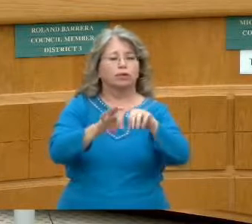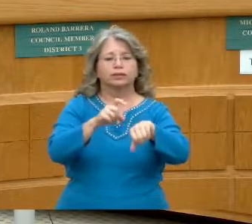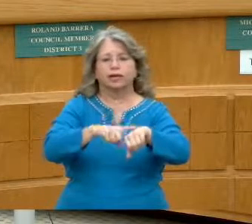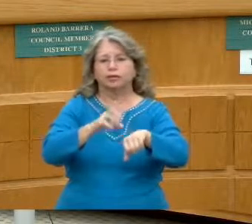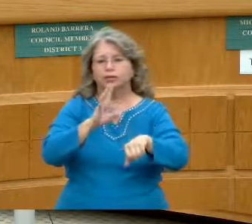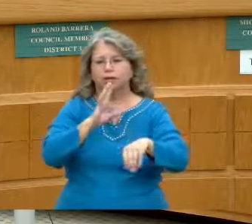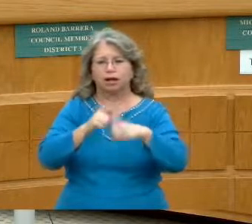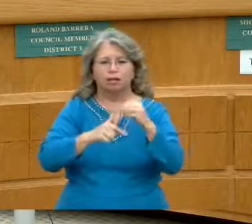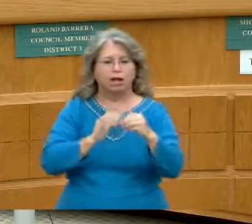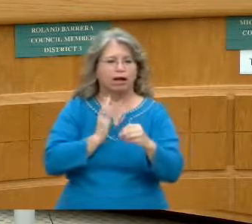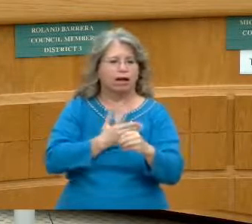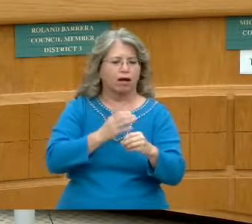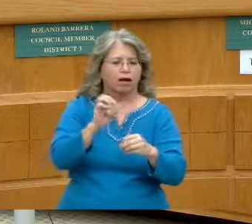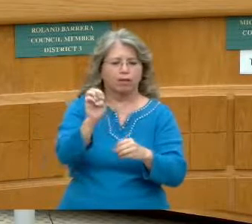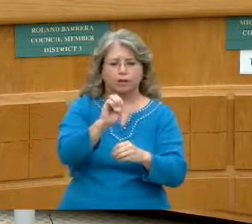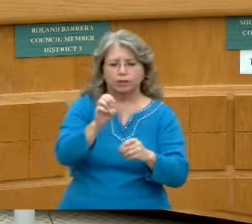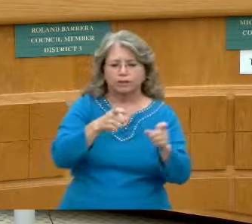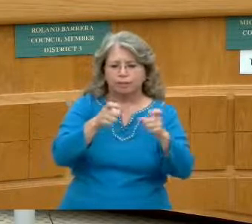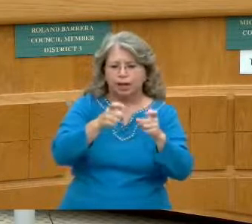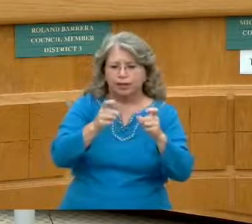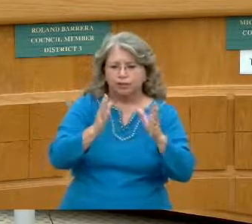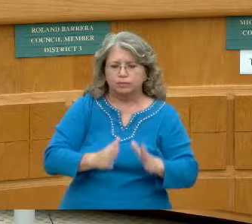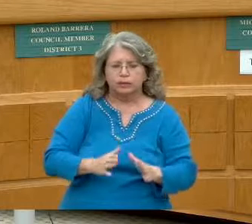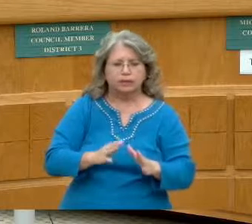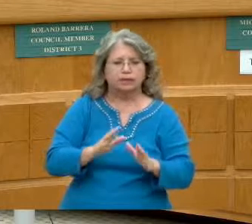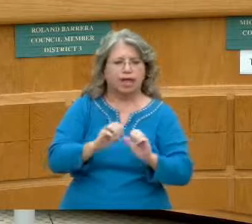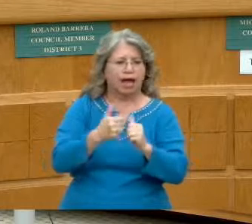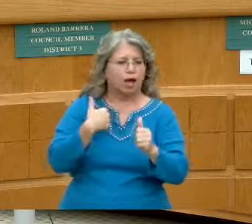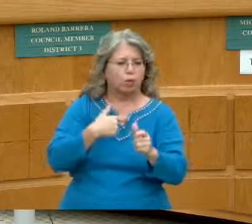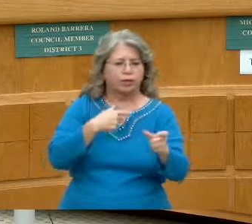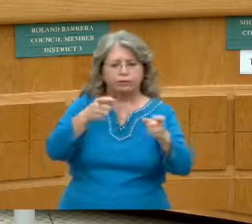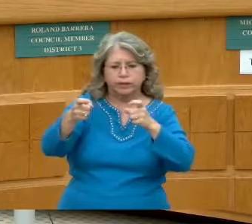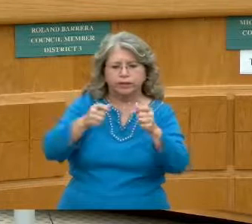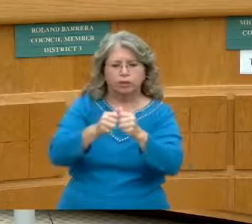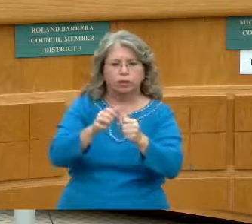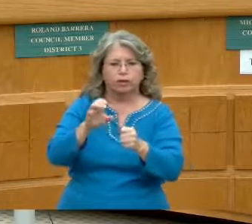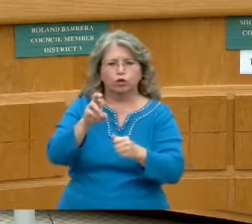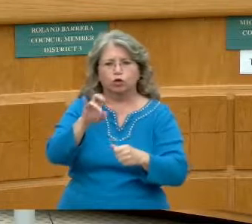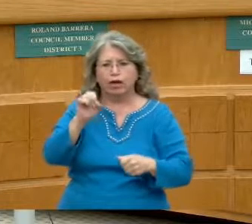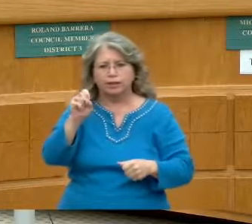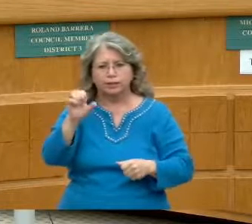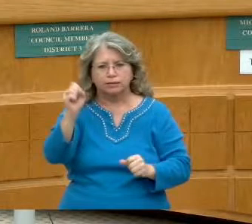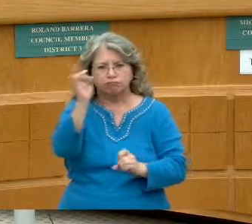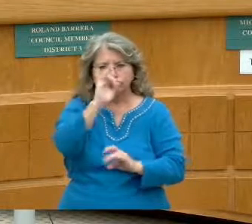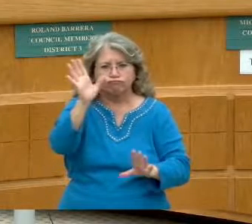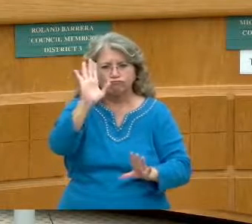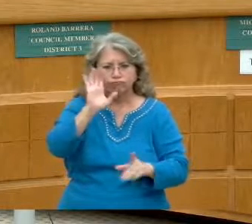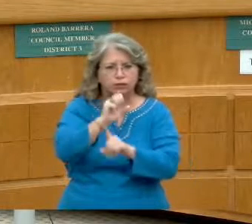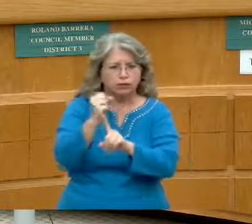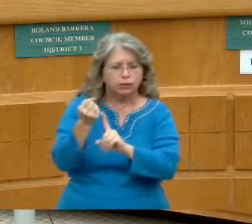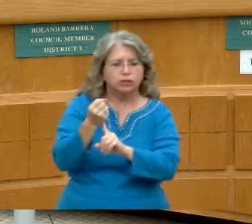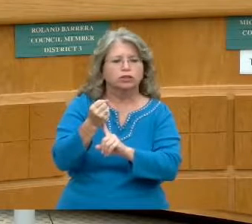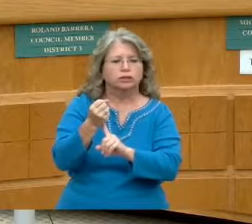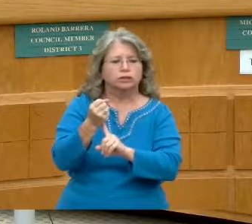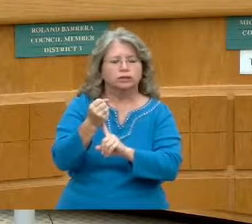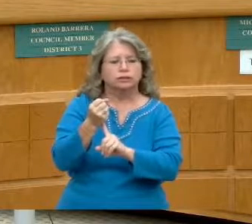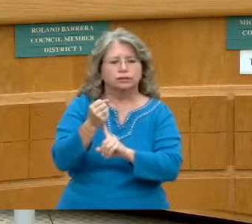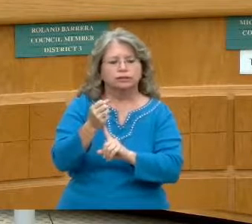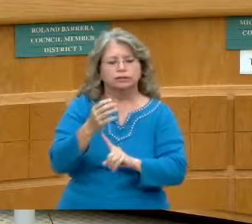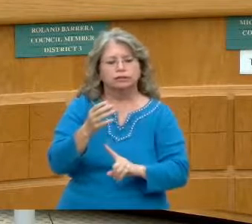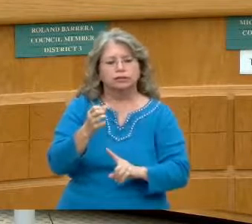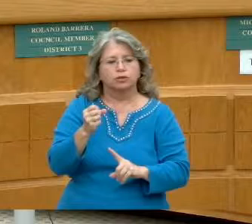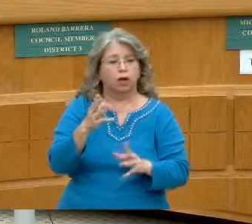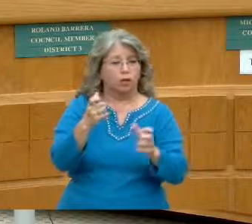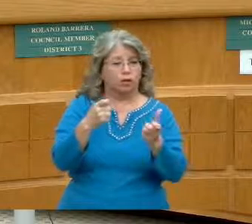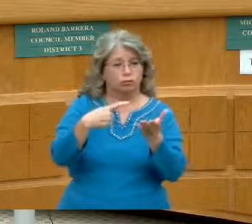management and how we deal with crisis and how we can get the most up-to-date information to the community. So I'd like to address